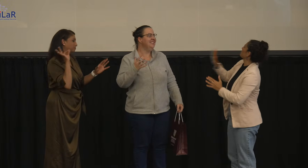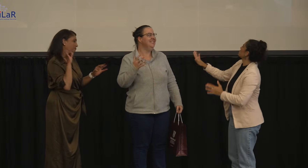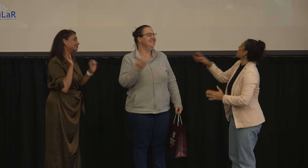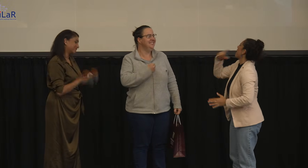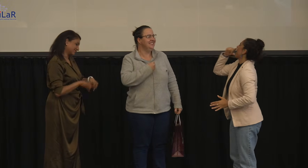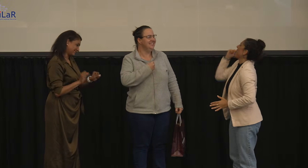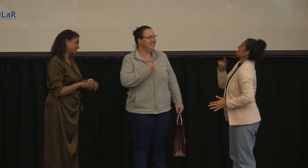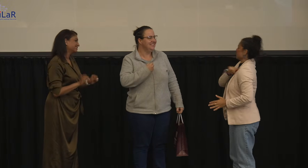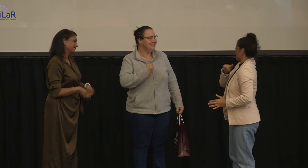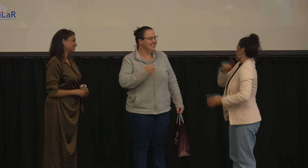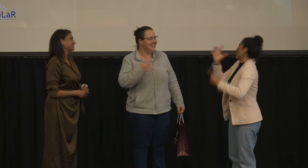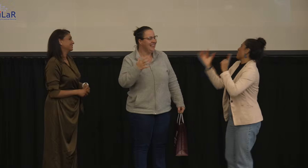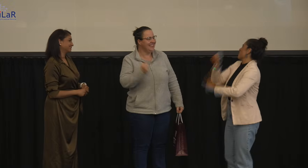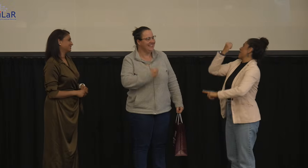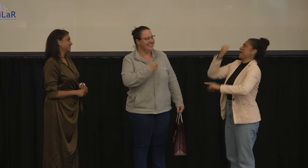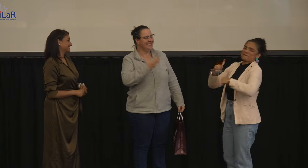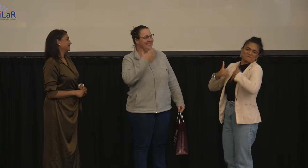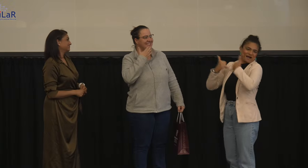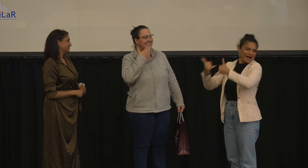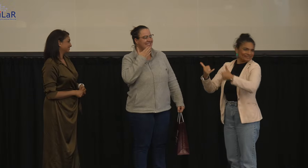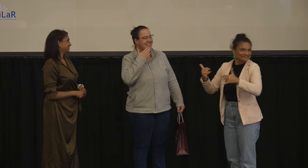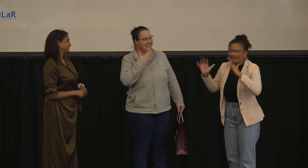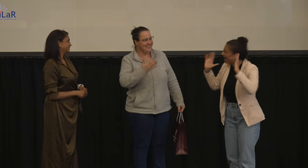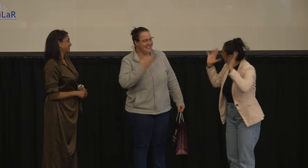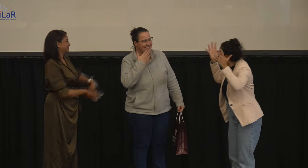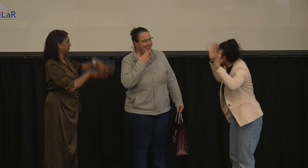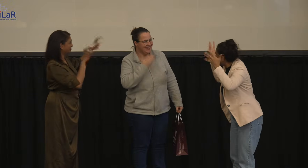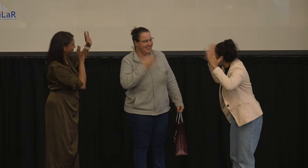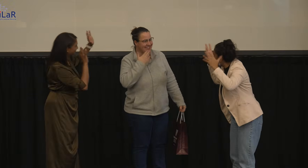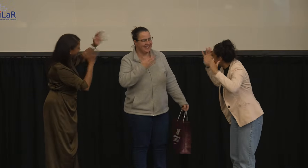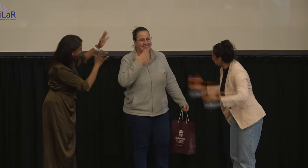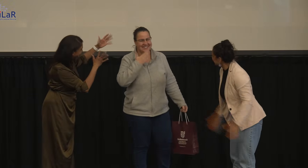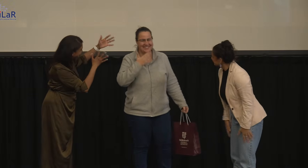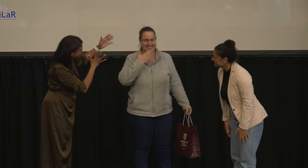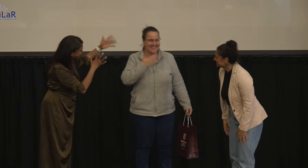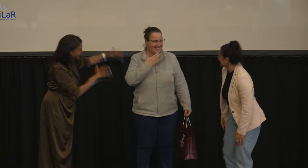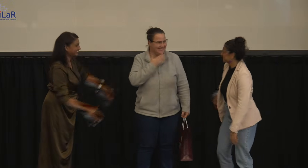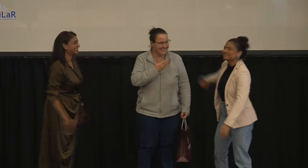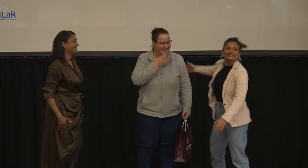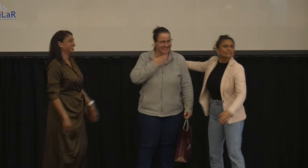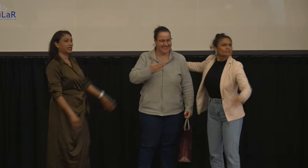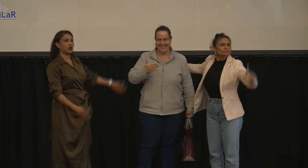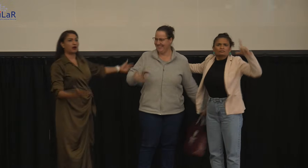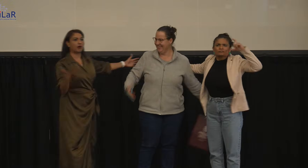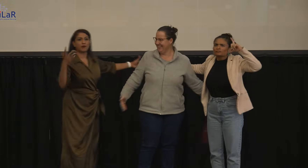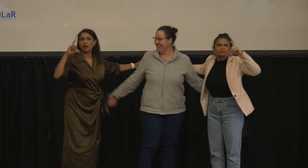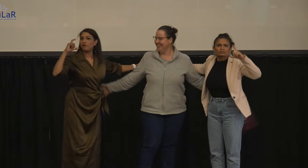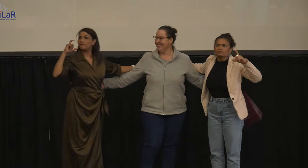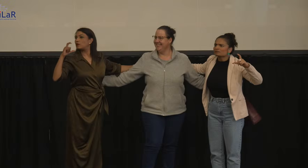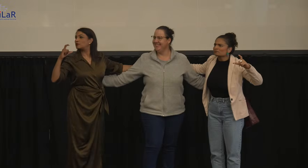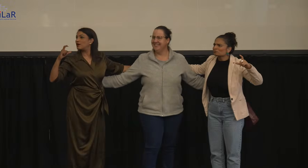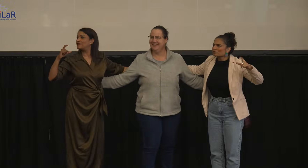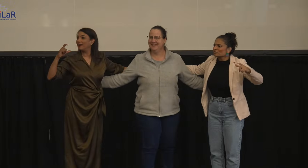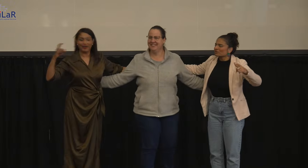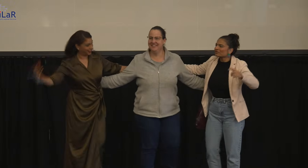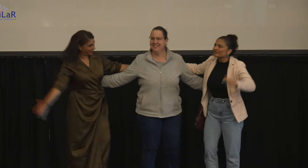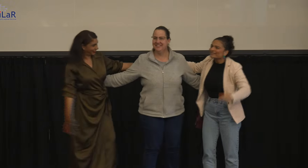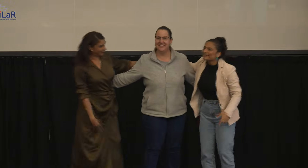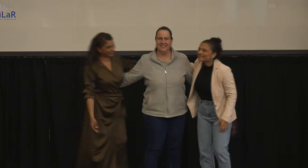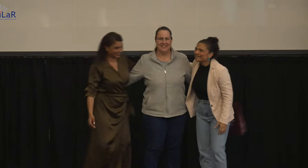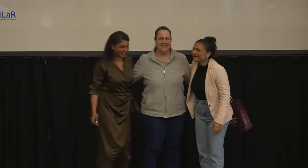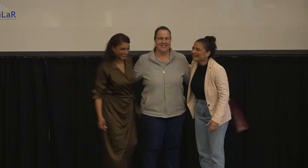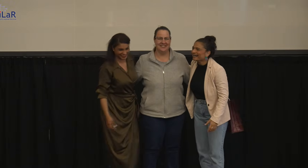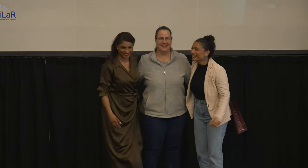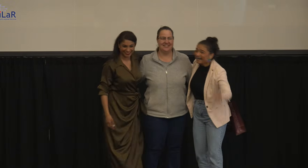to attend and not present. So we are giving you that prize. Well done. Thank you. Can we have the